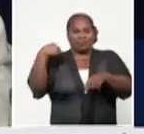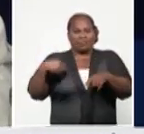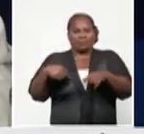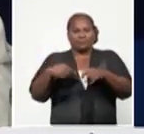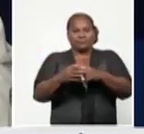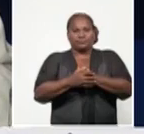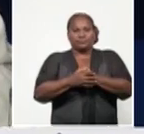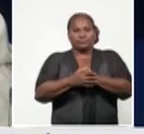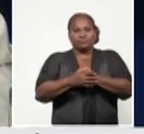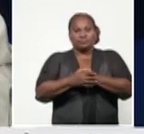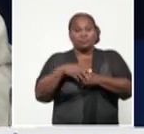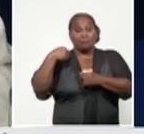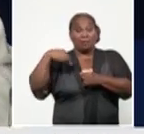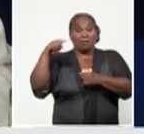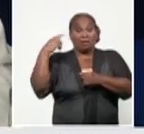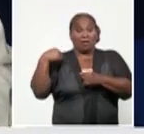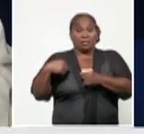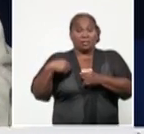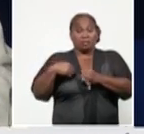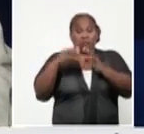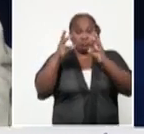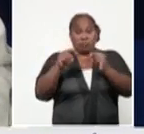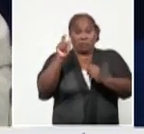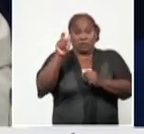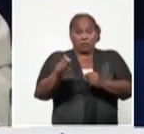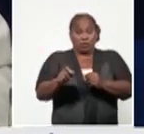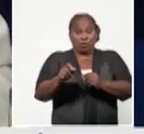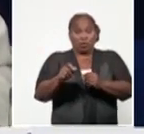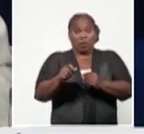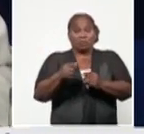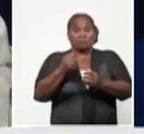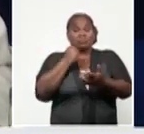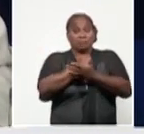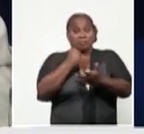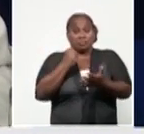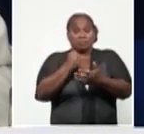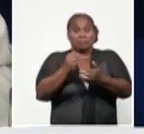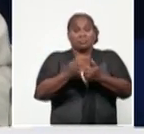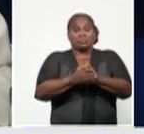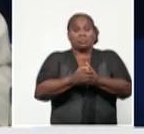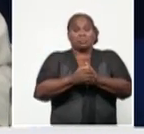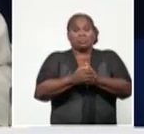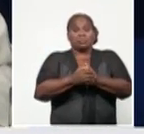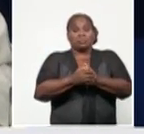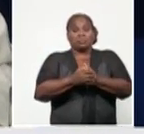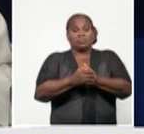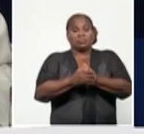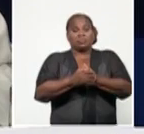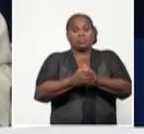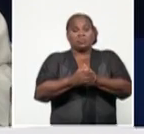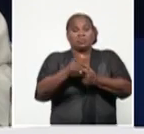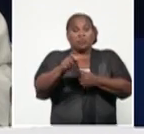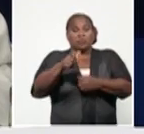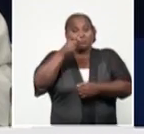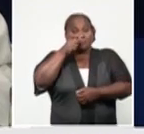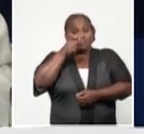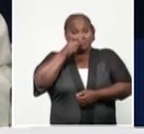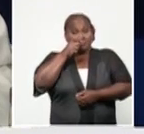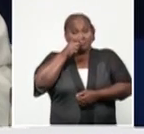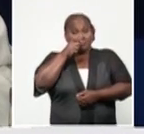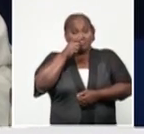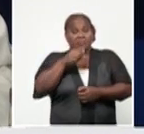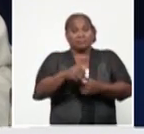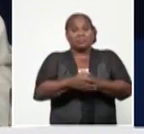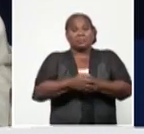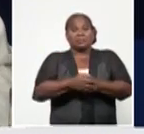Today, like always, we are going to report on the situation in Cuba as of yesterday. Yesterday, bearing